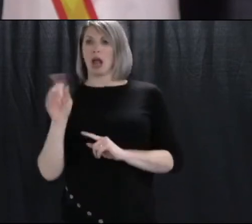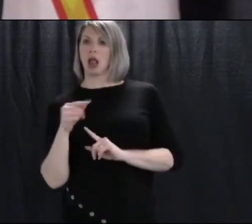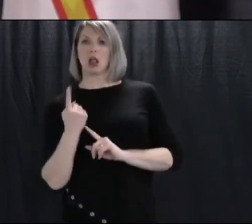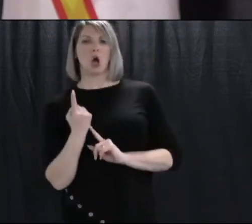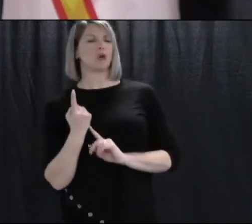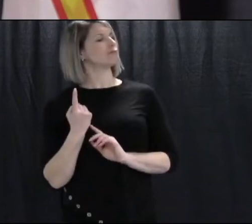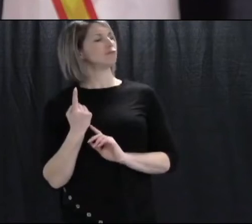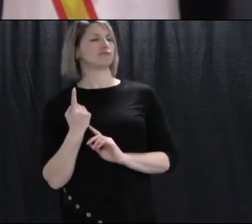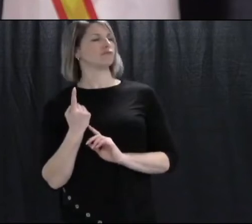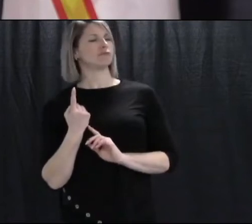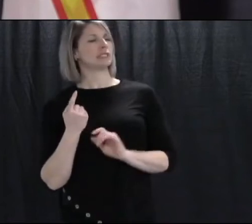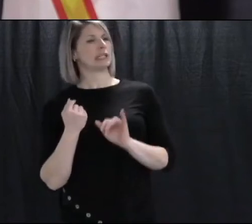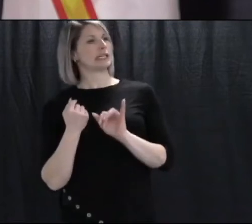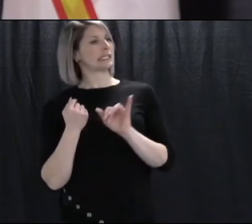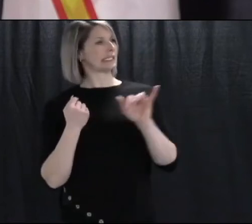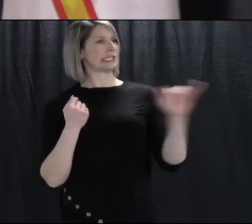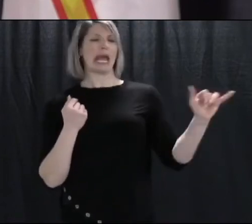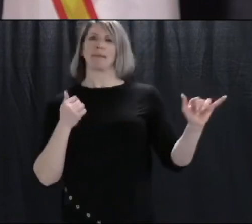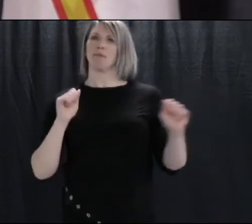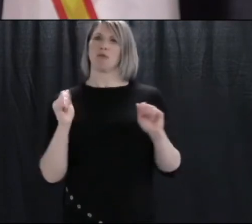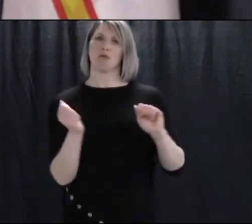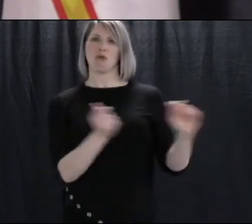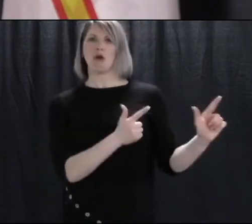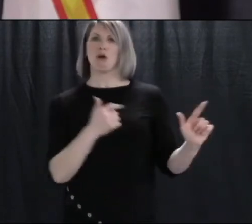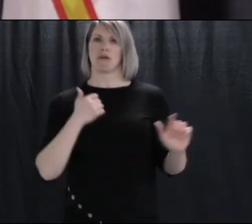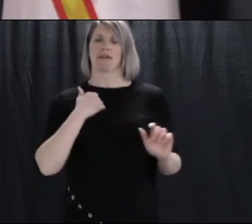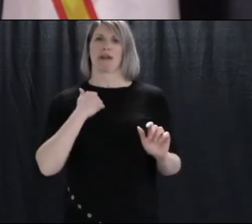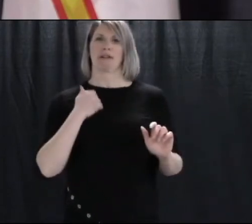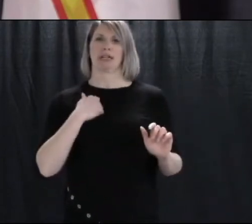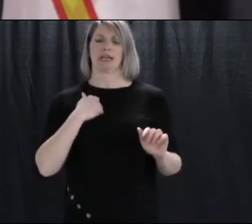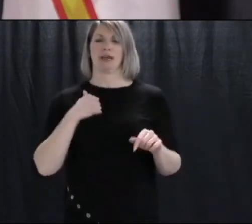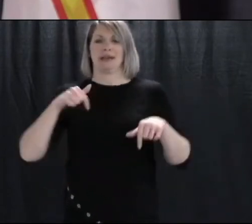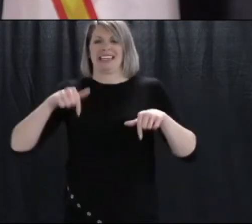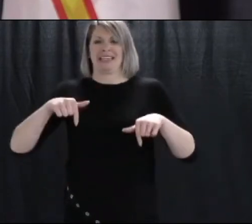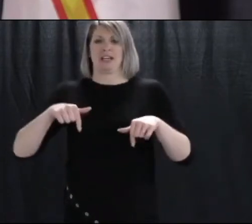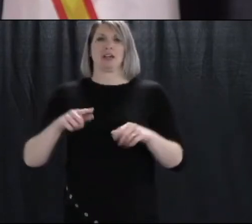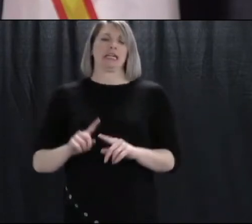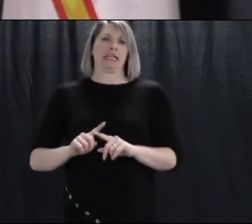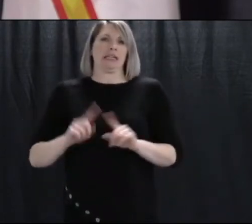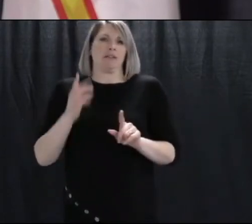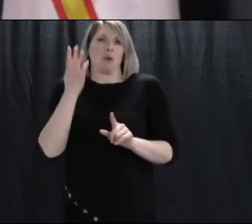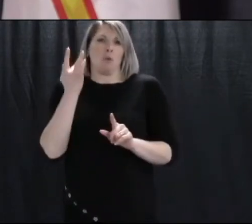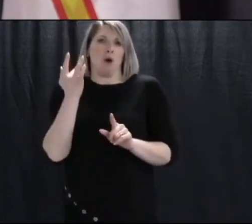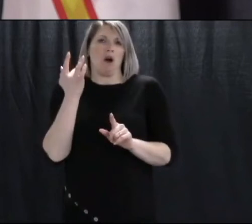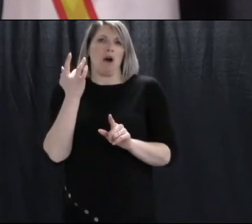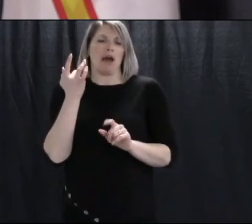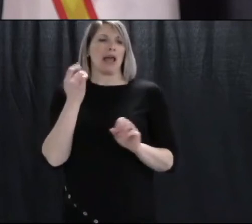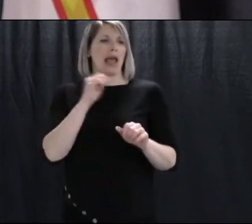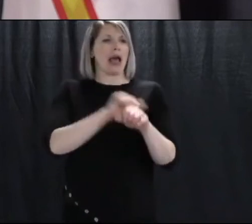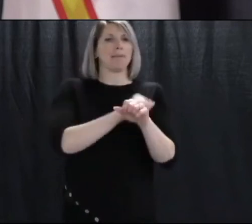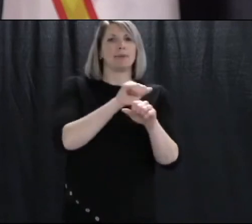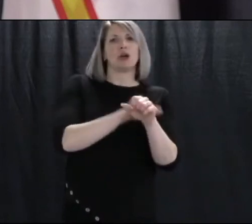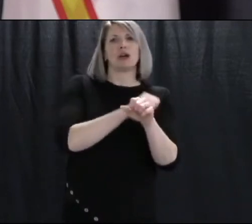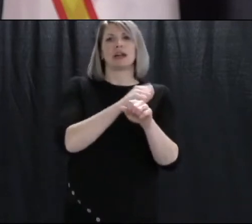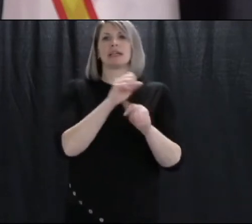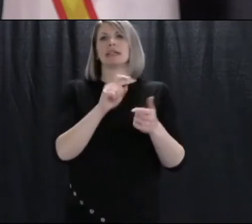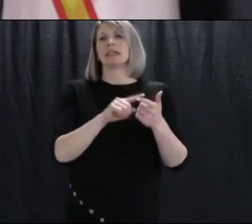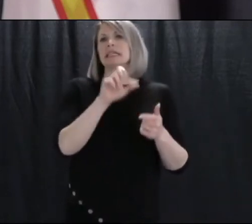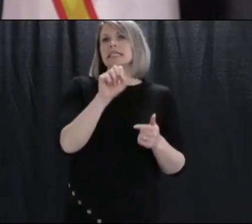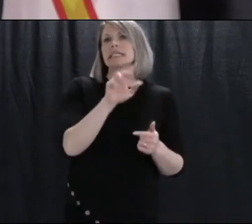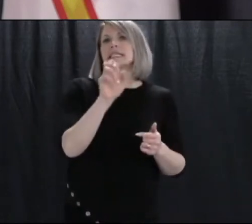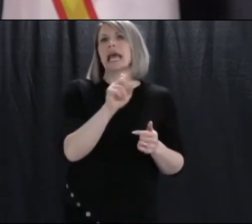a very difficult situation. We are just at a different spot as we start. As you know, Alberta, Saskatchewan, and other